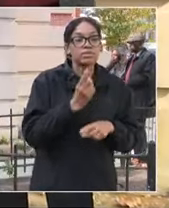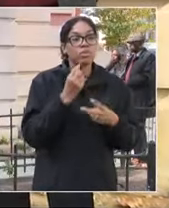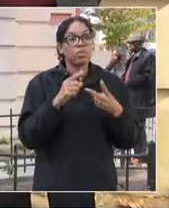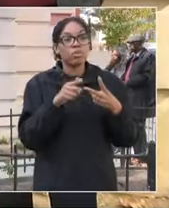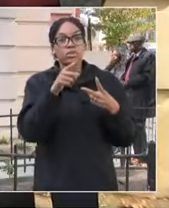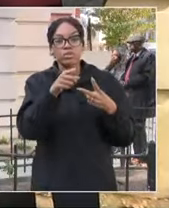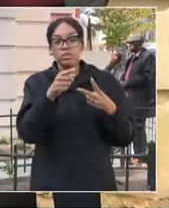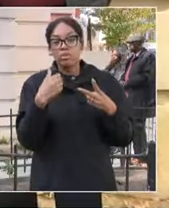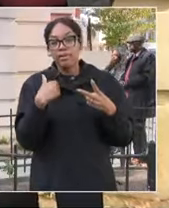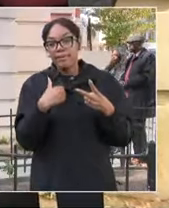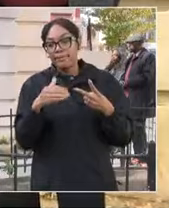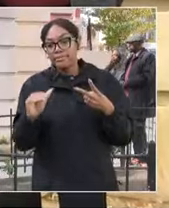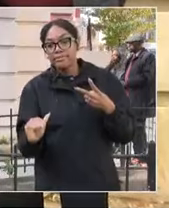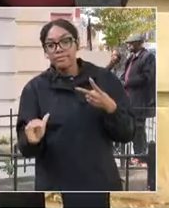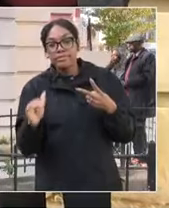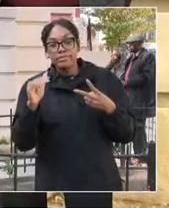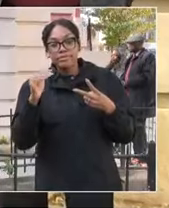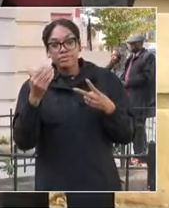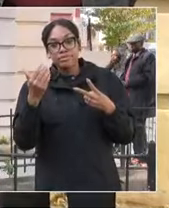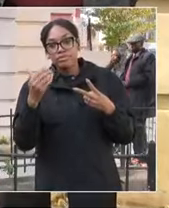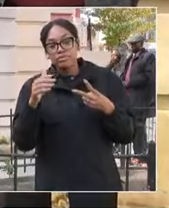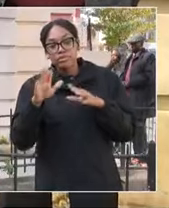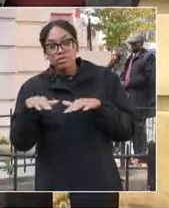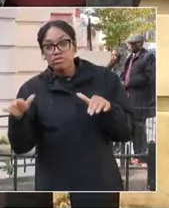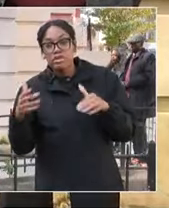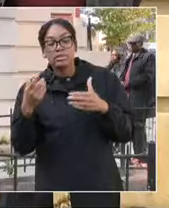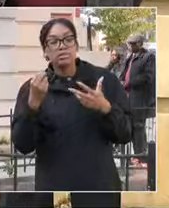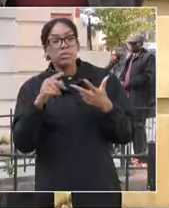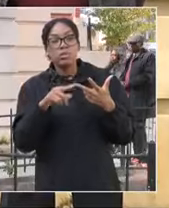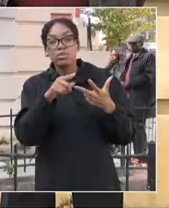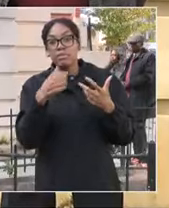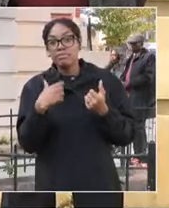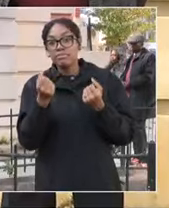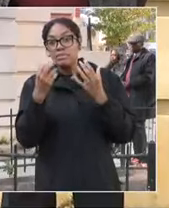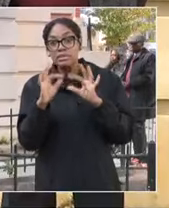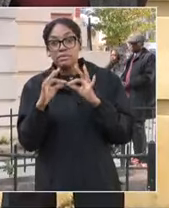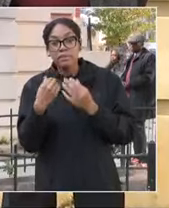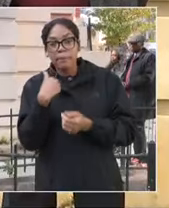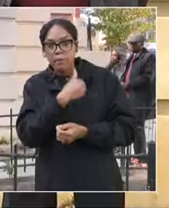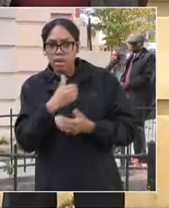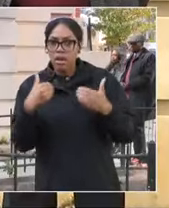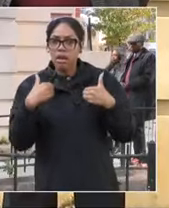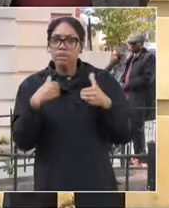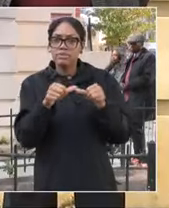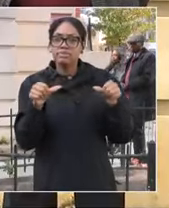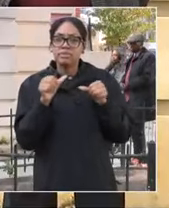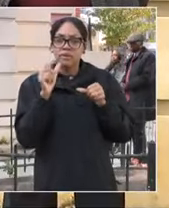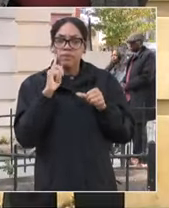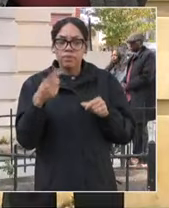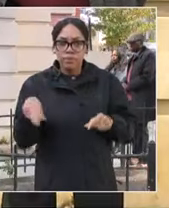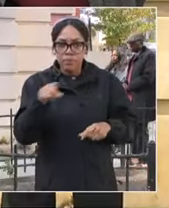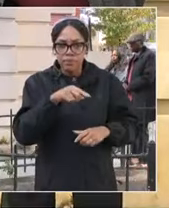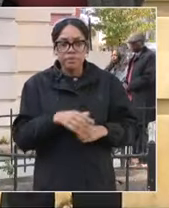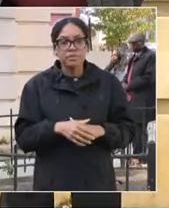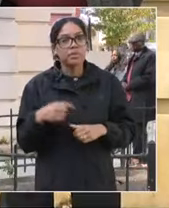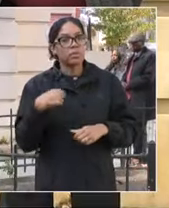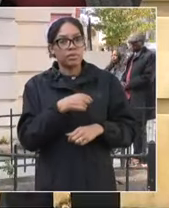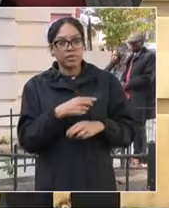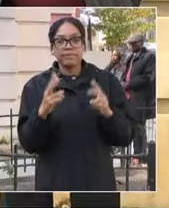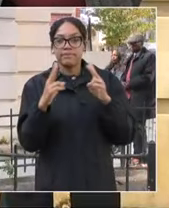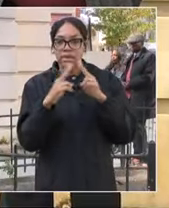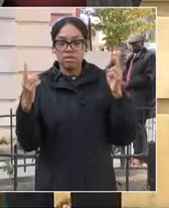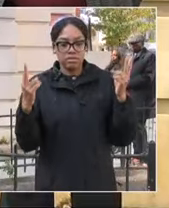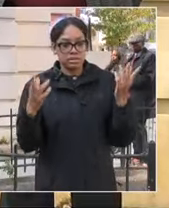an adult family, that's why the interventions would like East Street and the Aston were very important complement to our shelter inventory, because